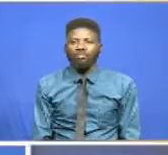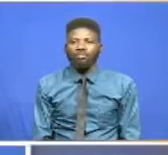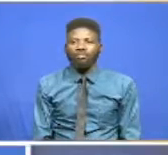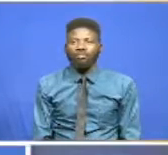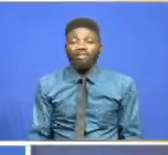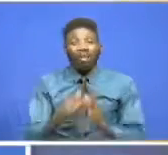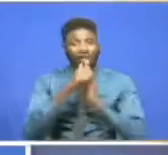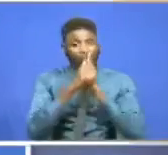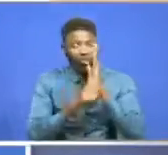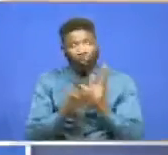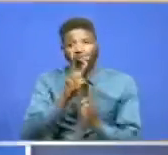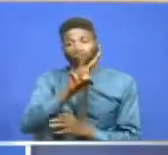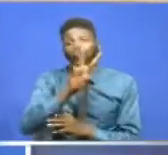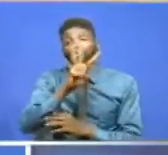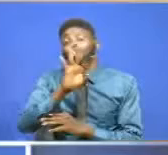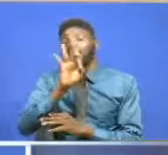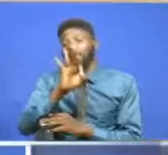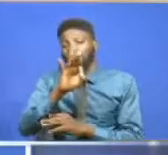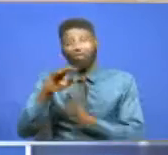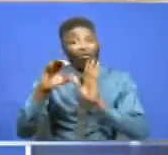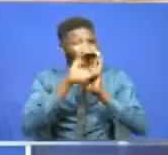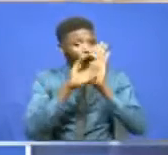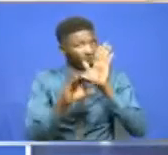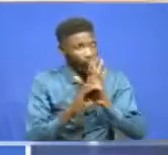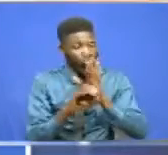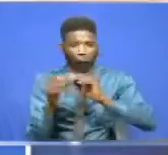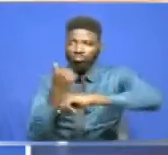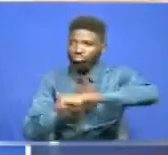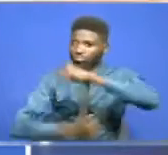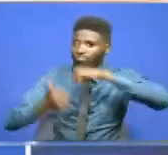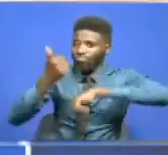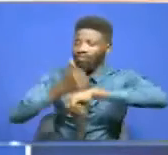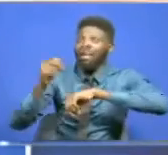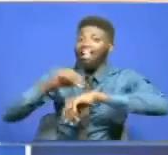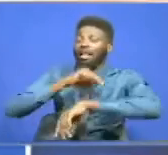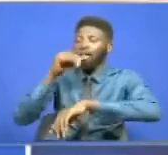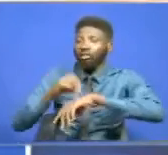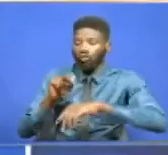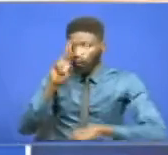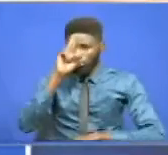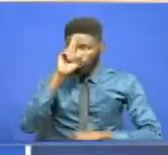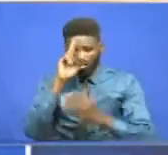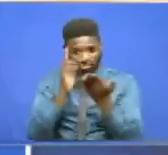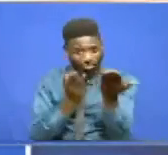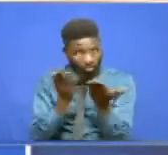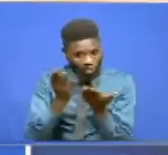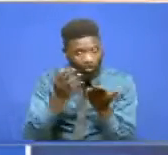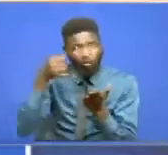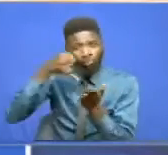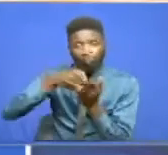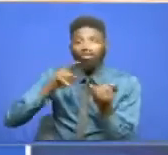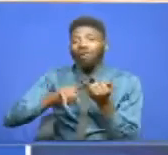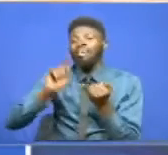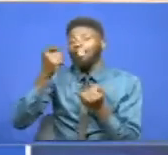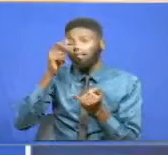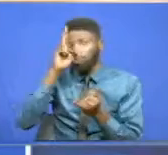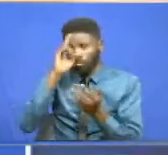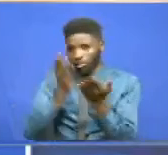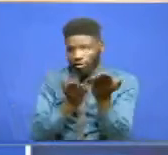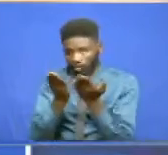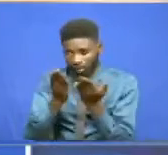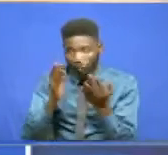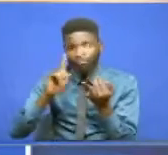Article 243 of the Constitution establishes the National Police Service, which includes the Kenya Police Service and